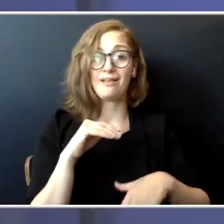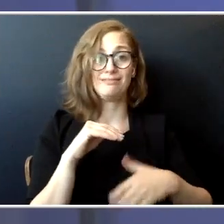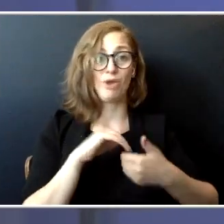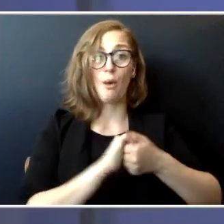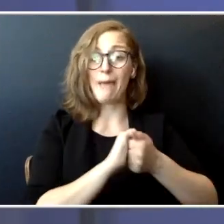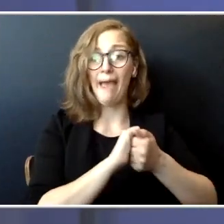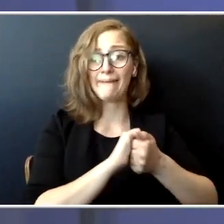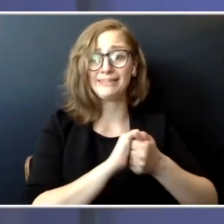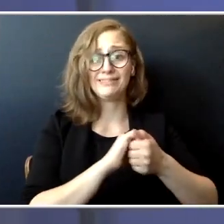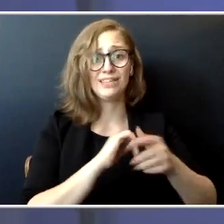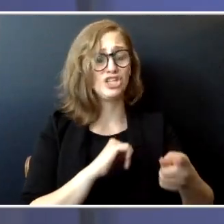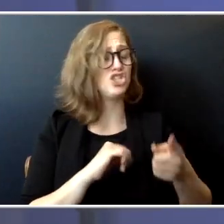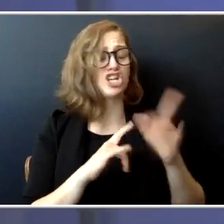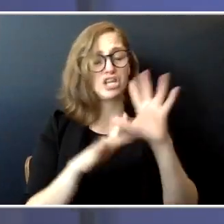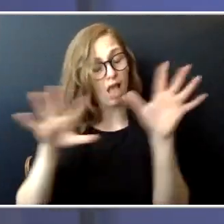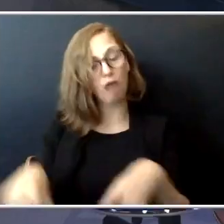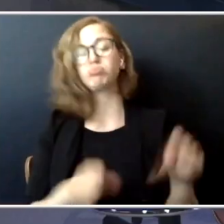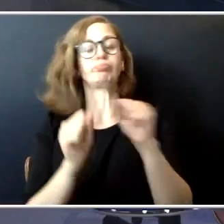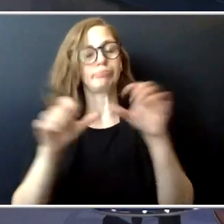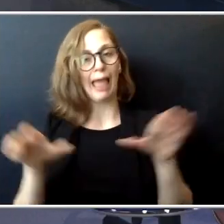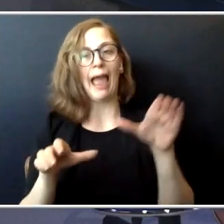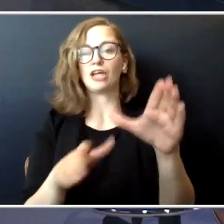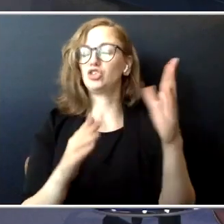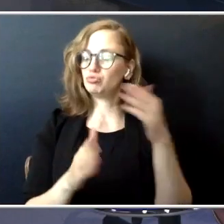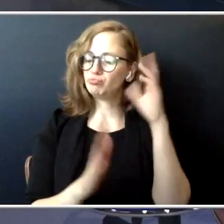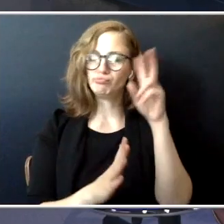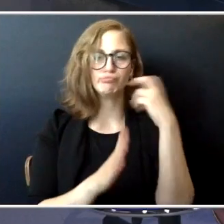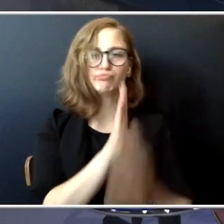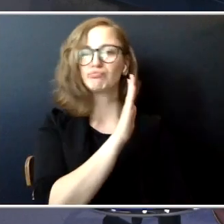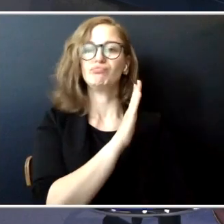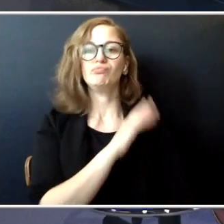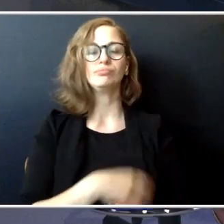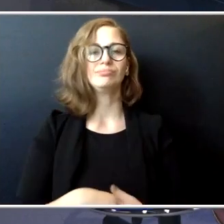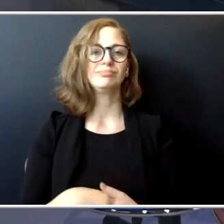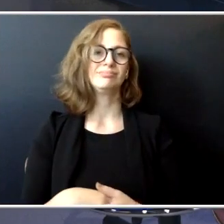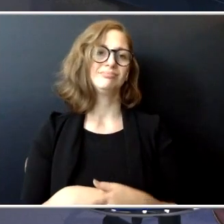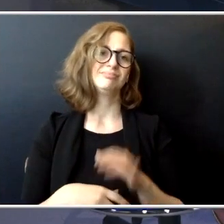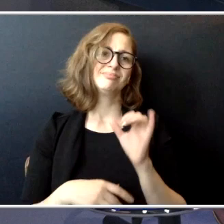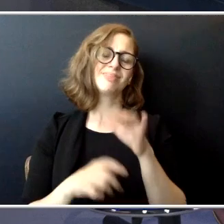into action. She was right there. That's incredible. We just love that.